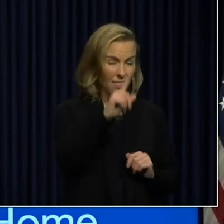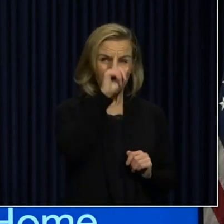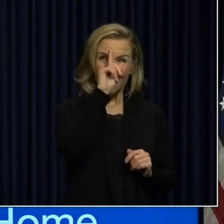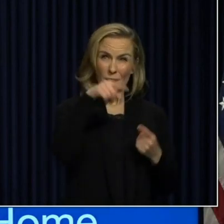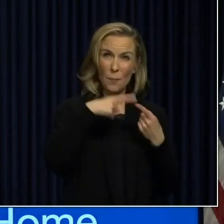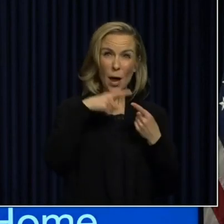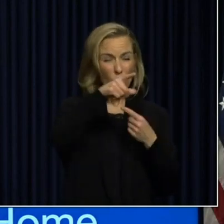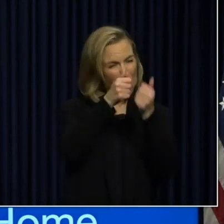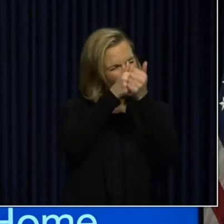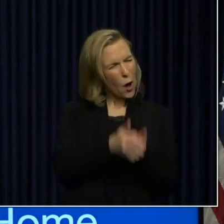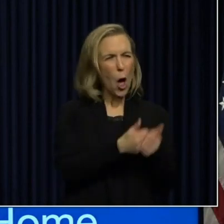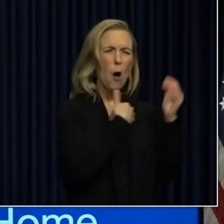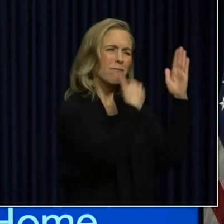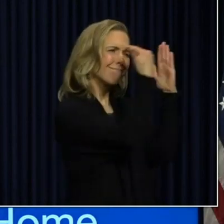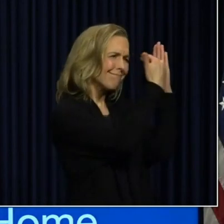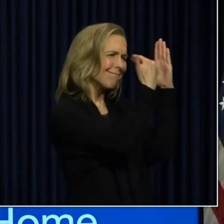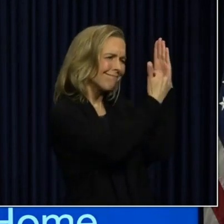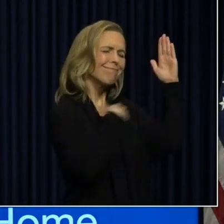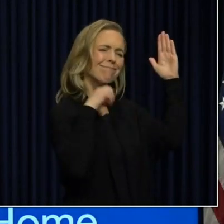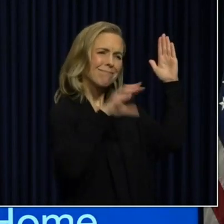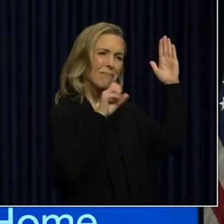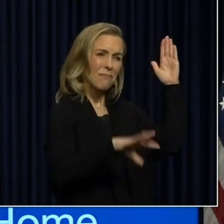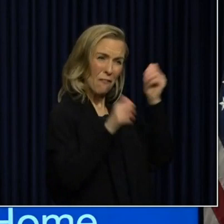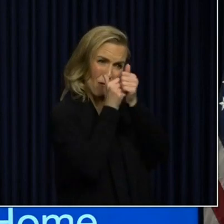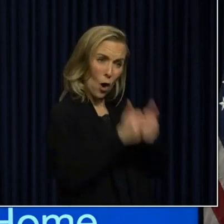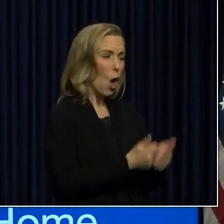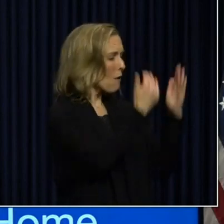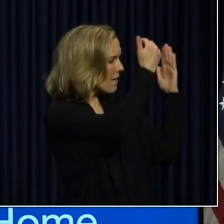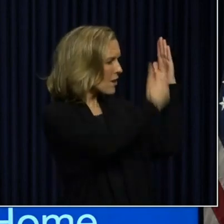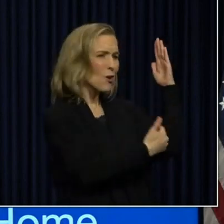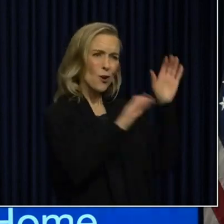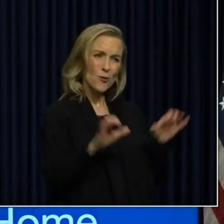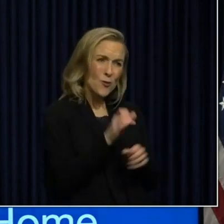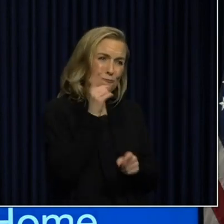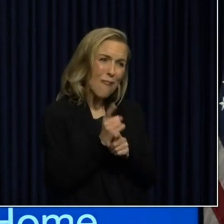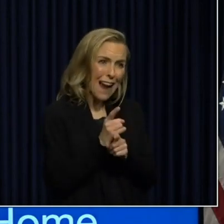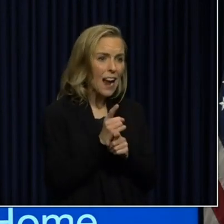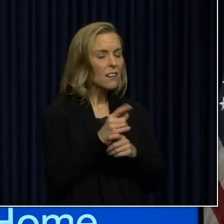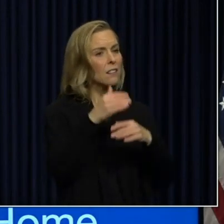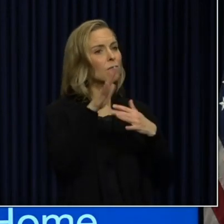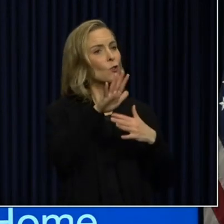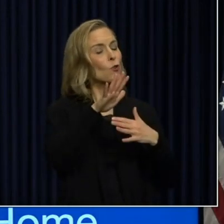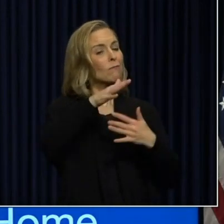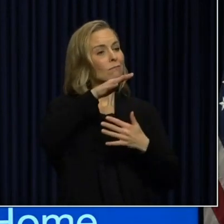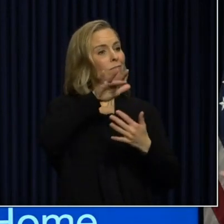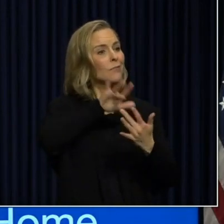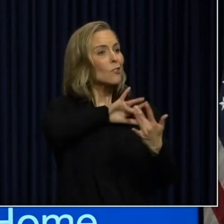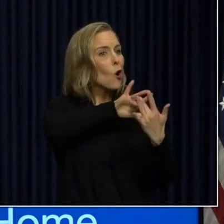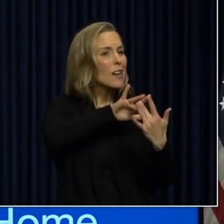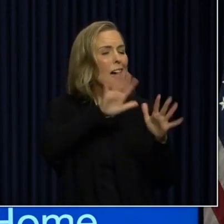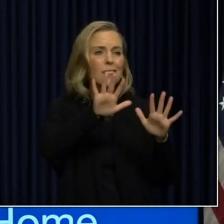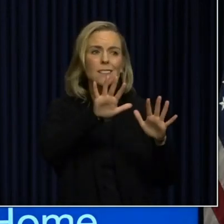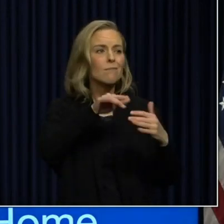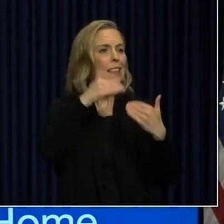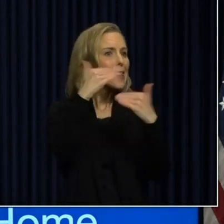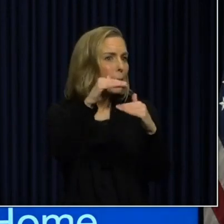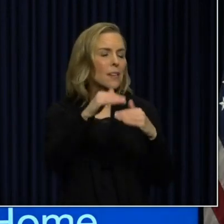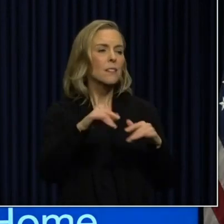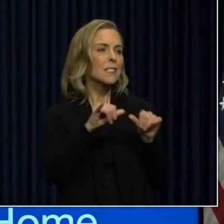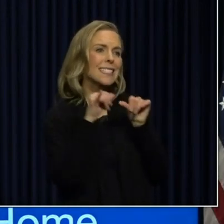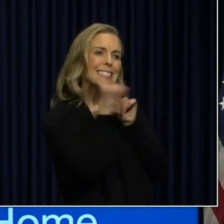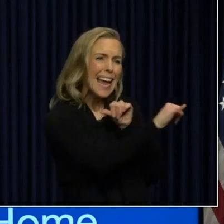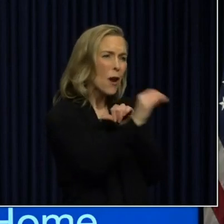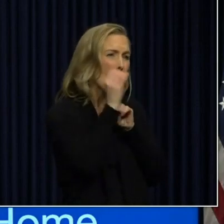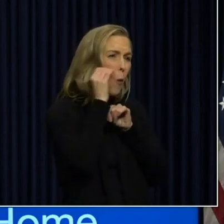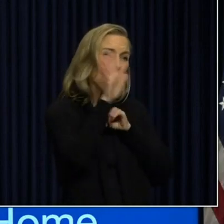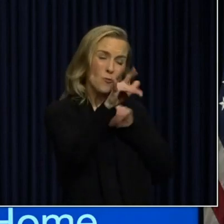Just by following the guidance, by doing the right thing, by limiting our contacts, just by staying home, right? Just